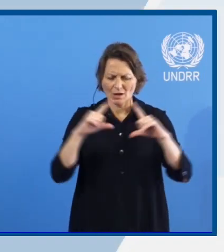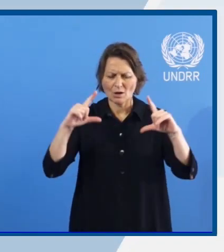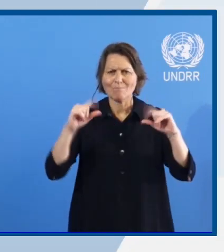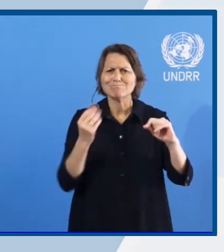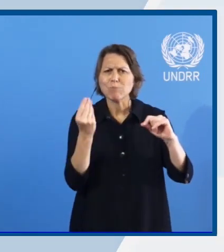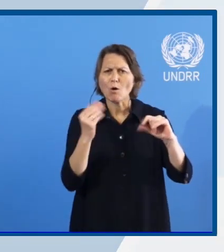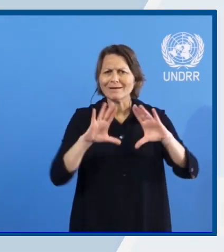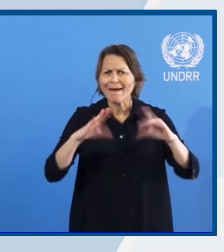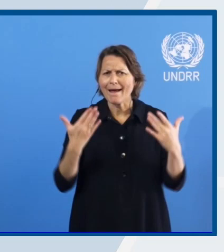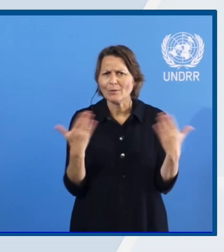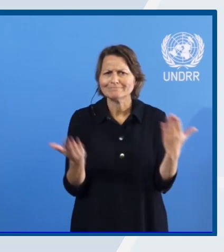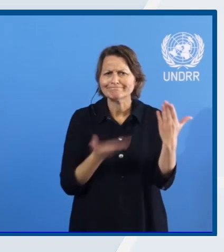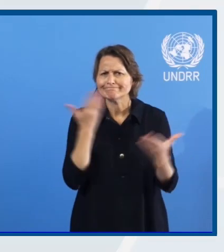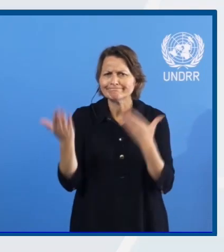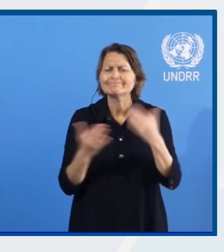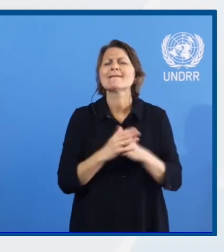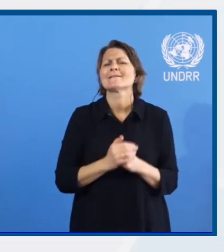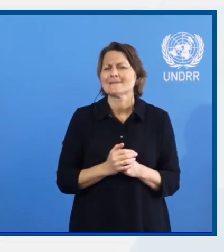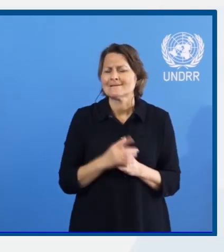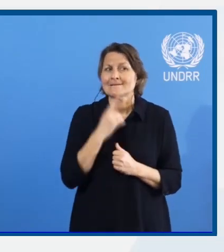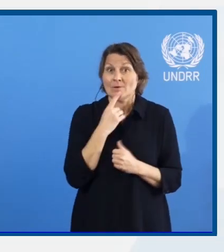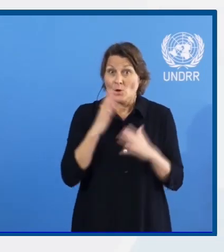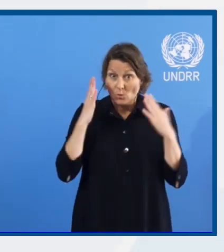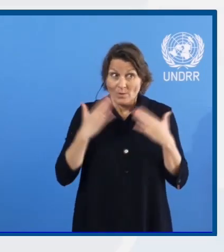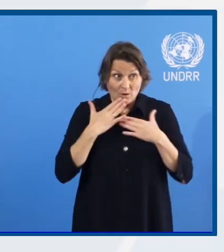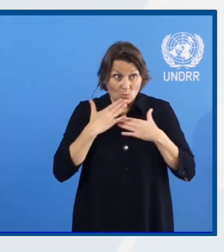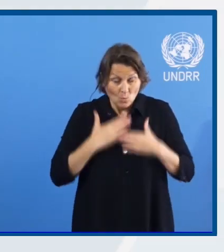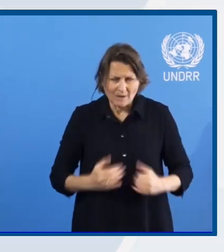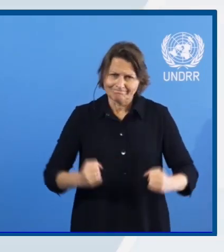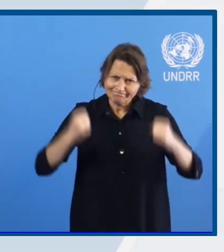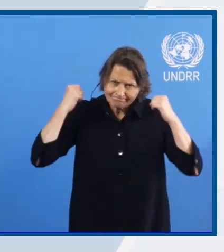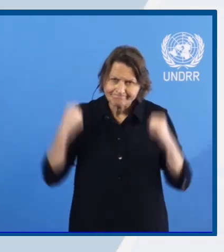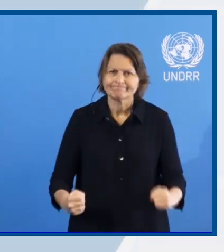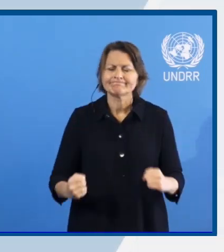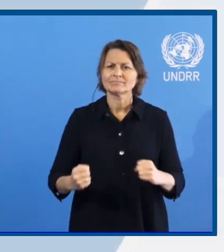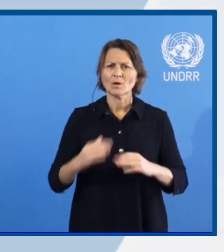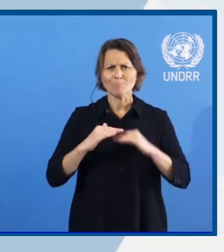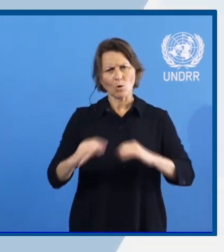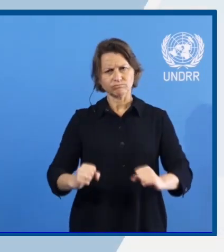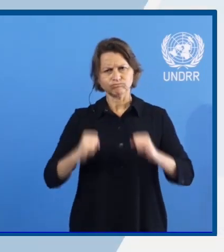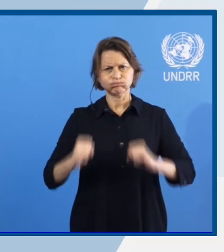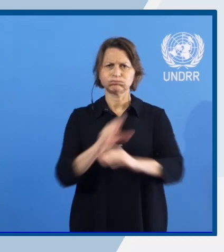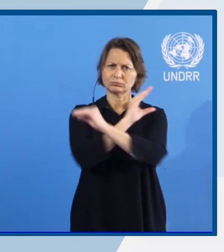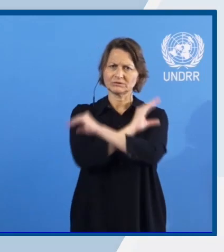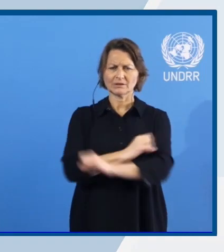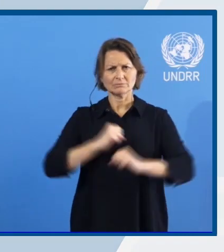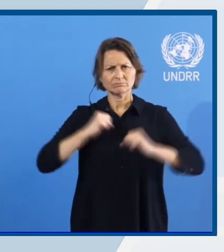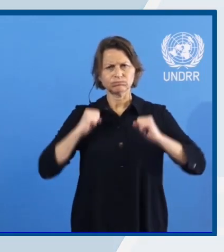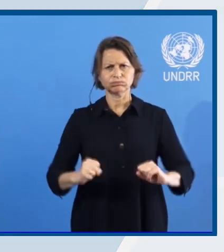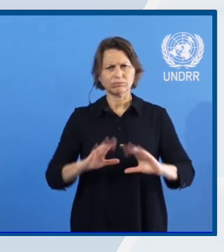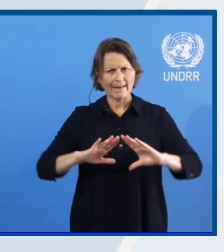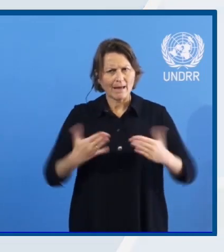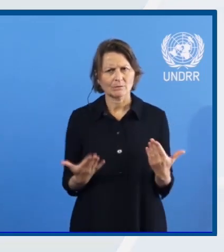we are serious about resilience building, we need to make sure that